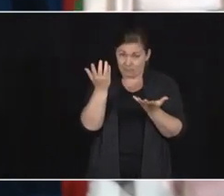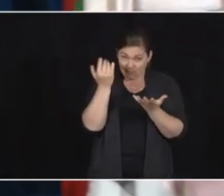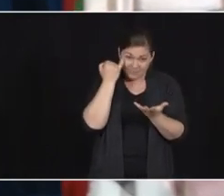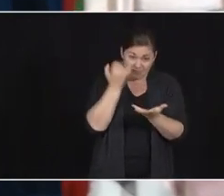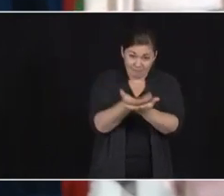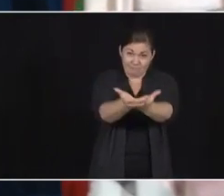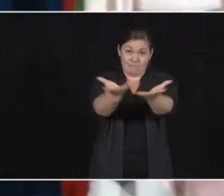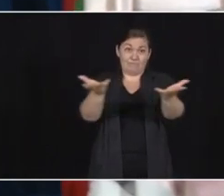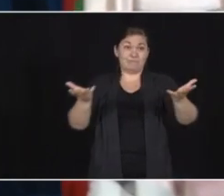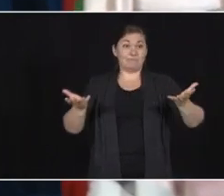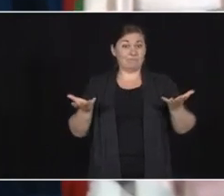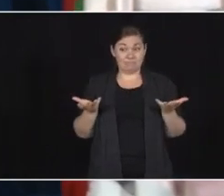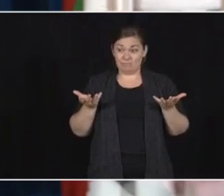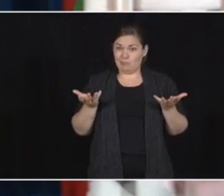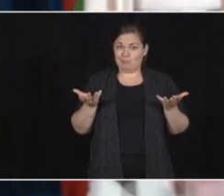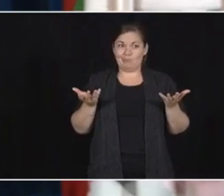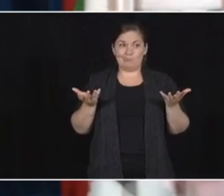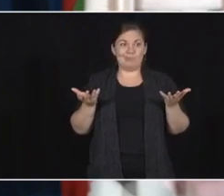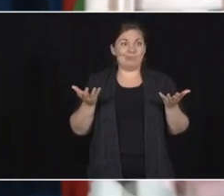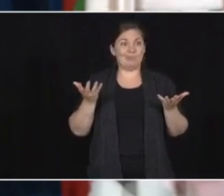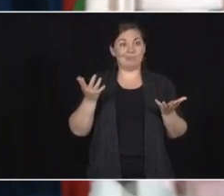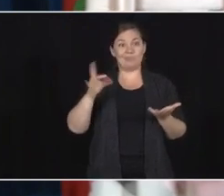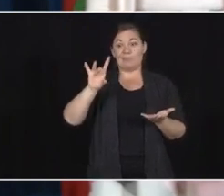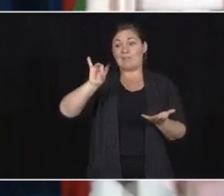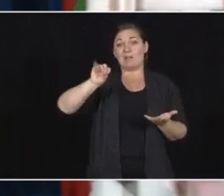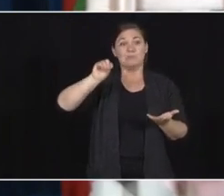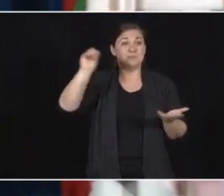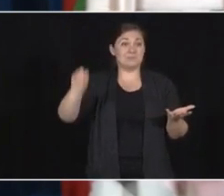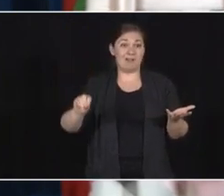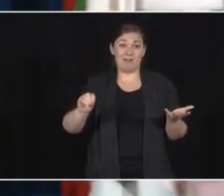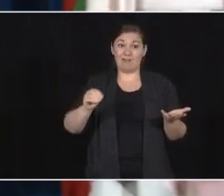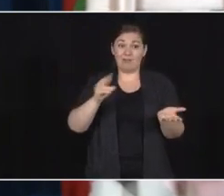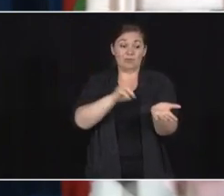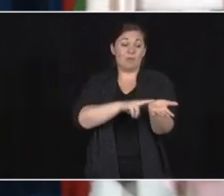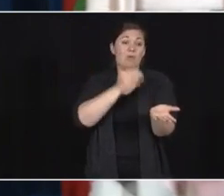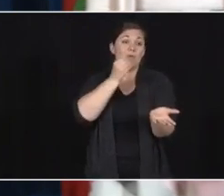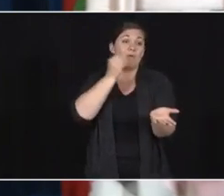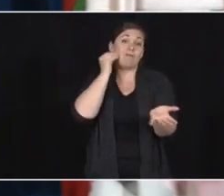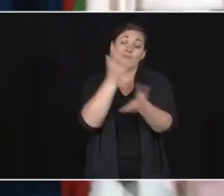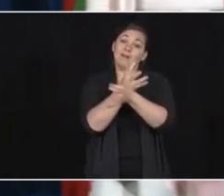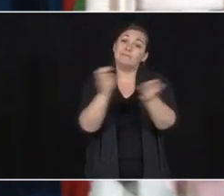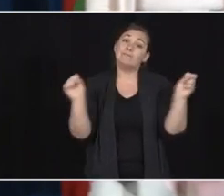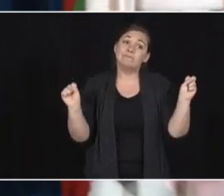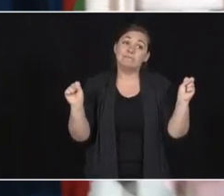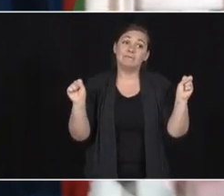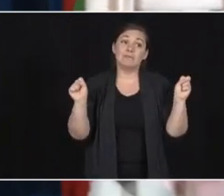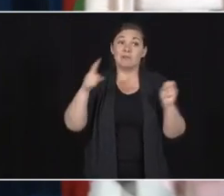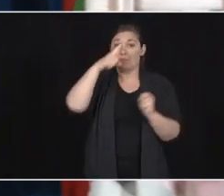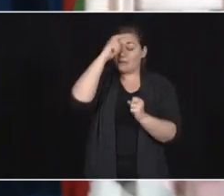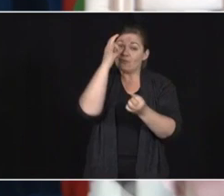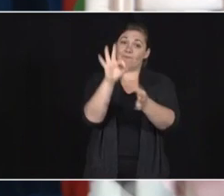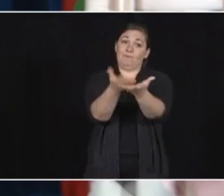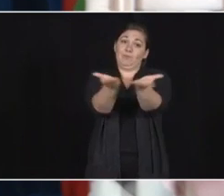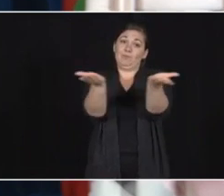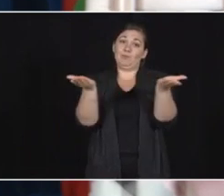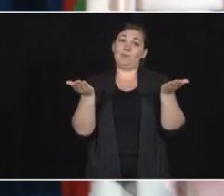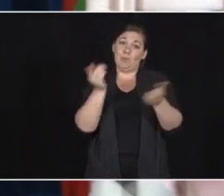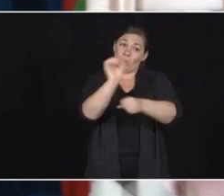Because of them, 80% of the homes are safe because of the work they have done. So I want to thank them